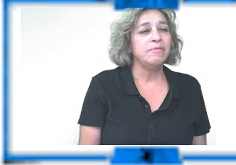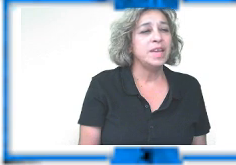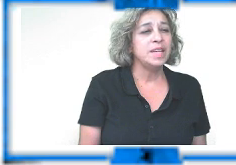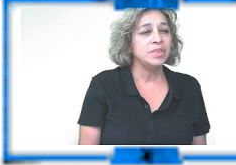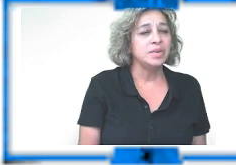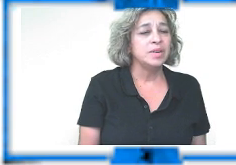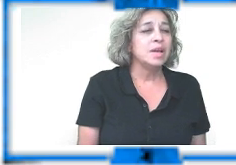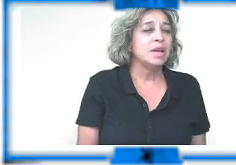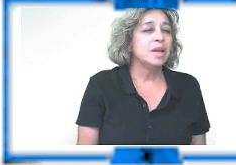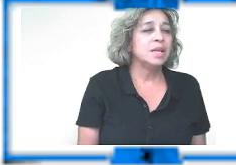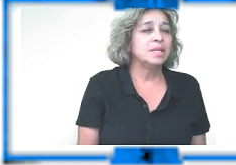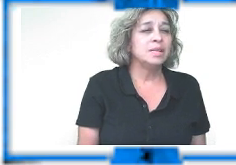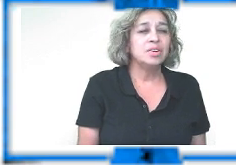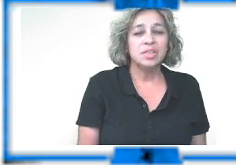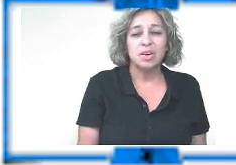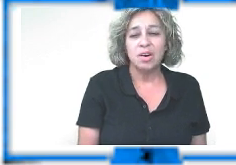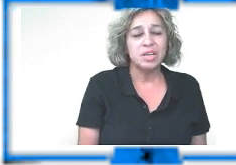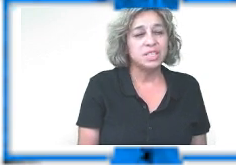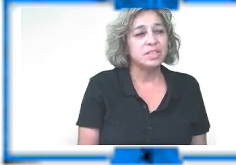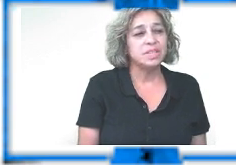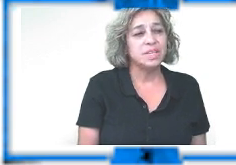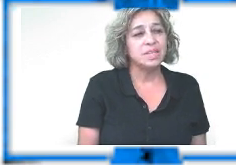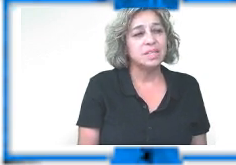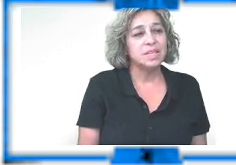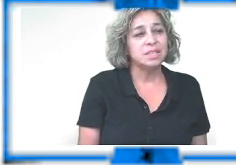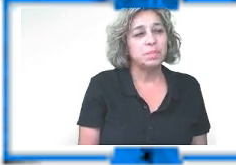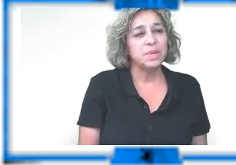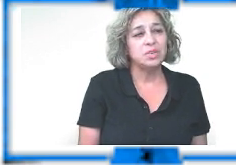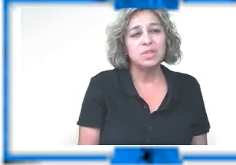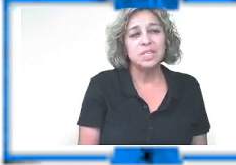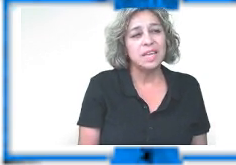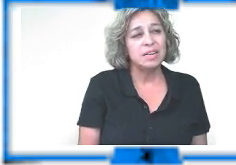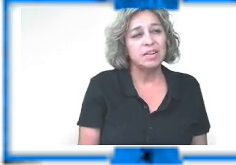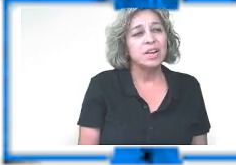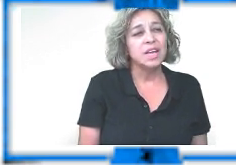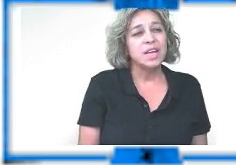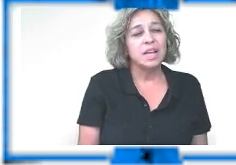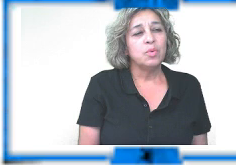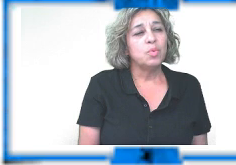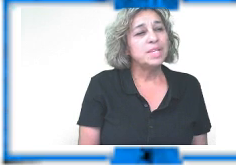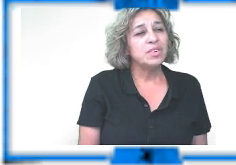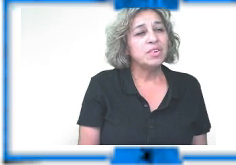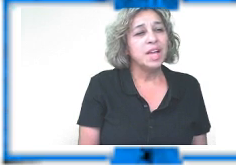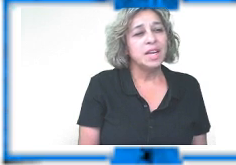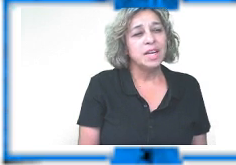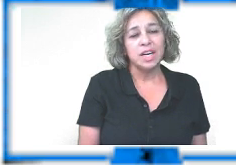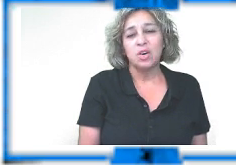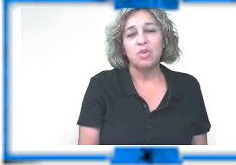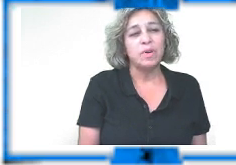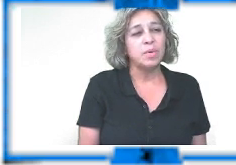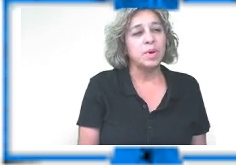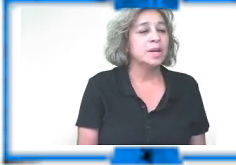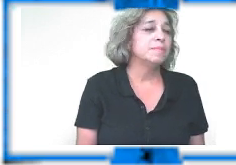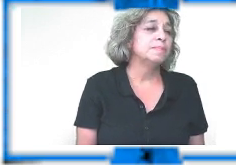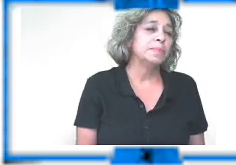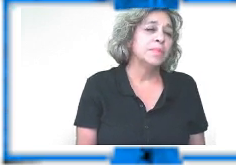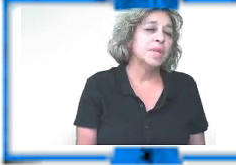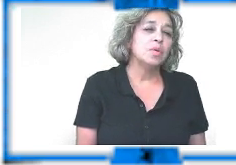pessimism invade you. It hurts our hearts to see these things, but don't stay there. Raise your head and go